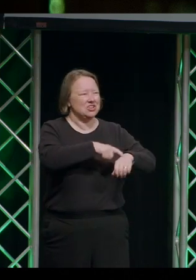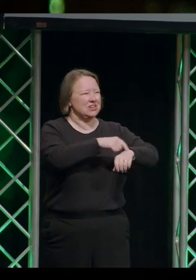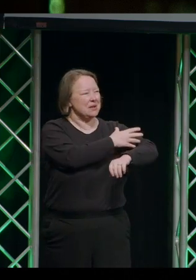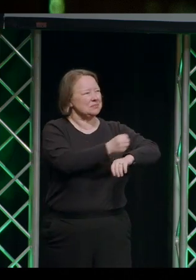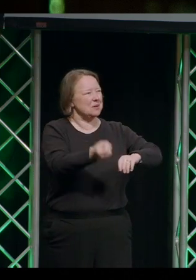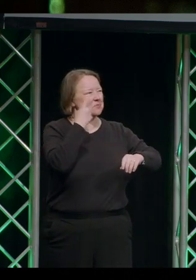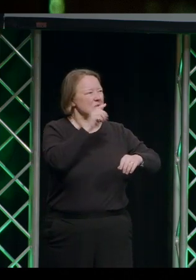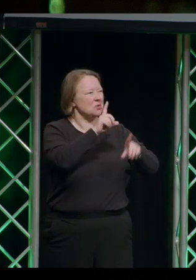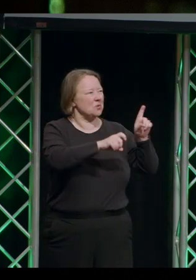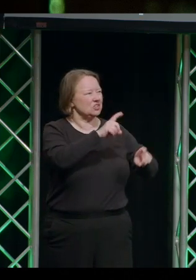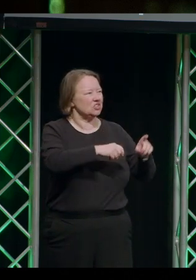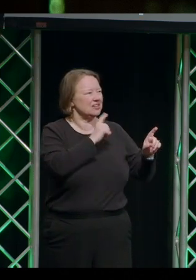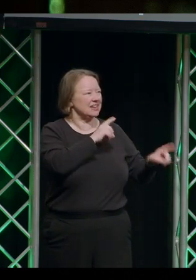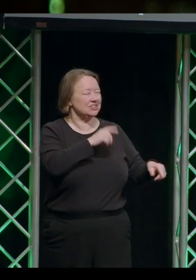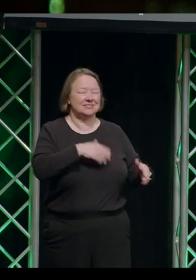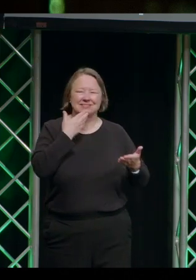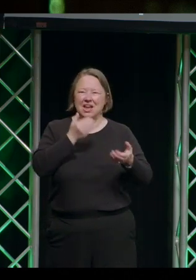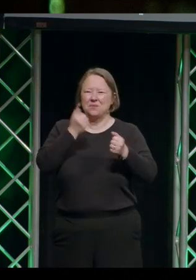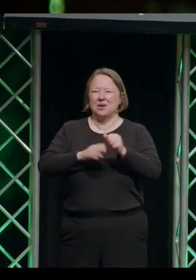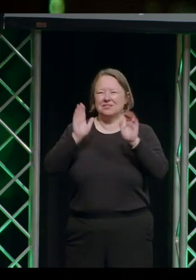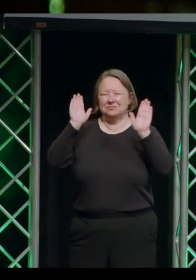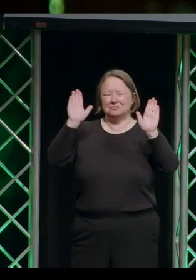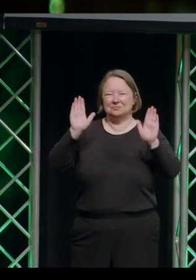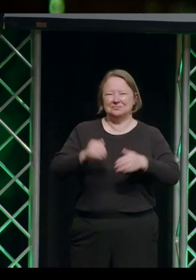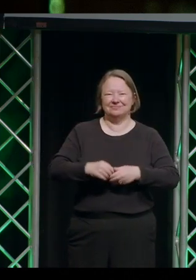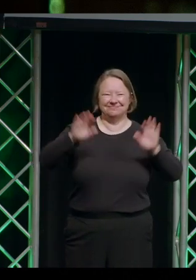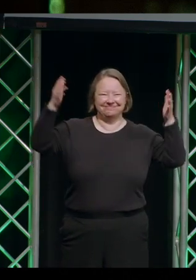you very much, everyone. It was lovely to have me here.